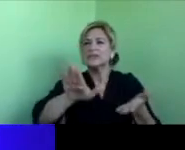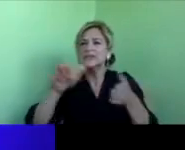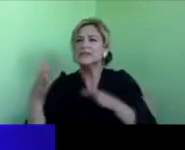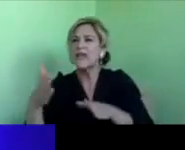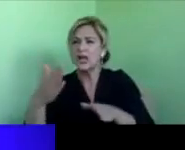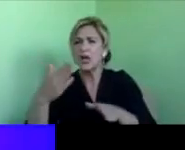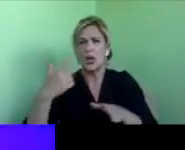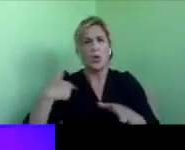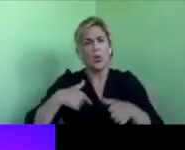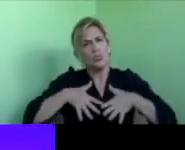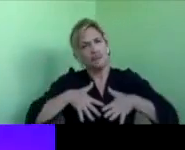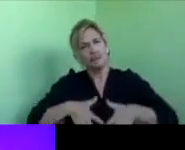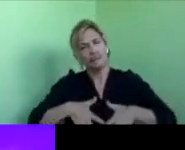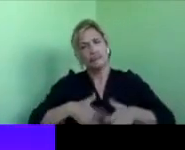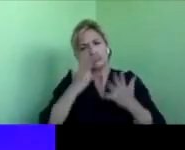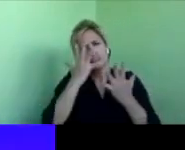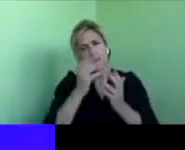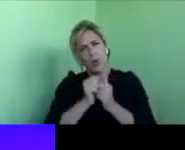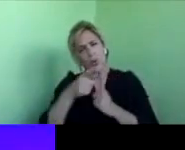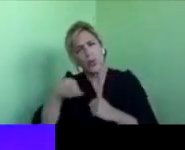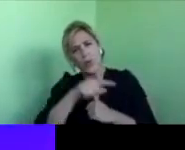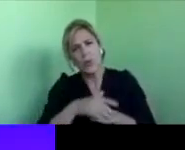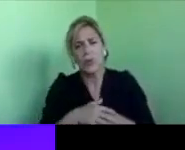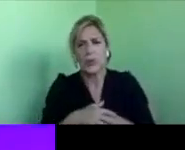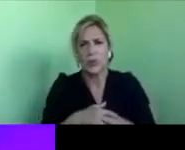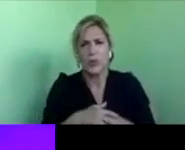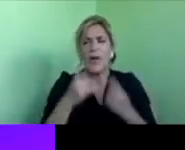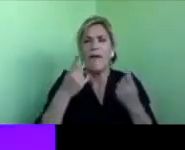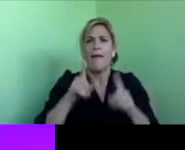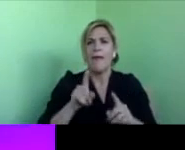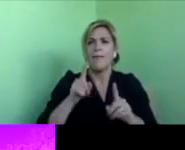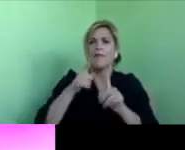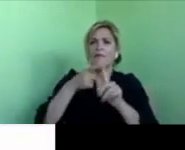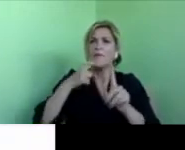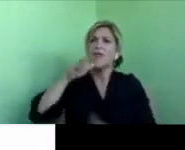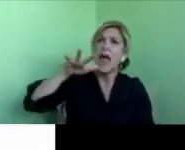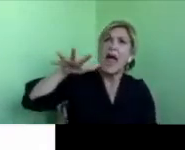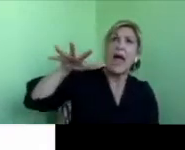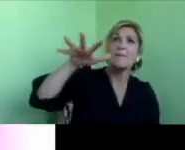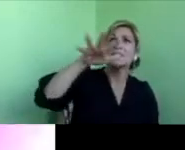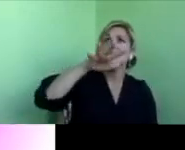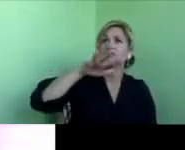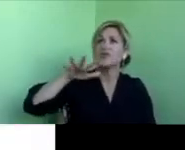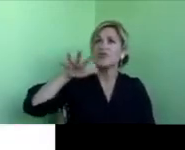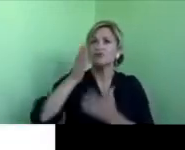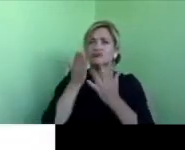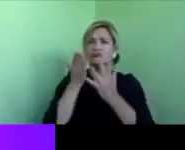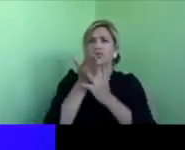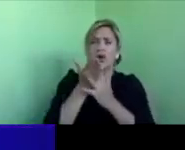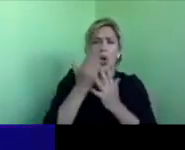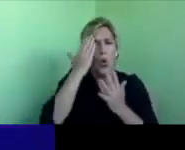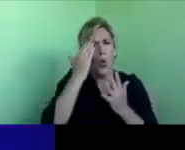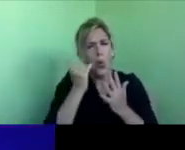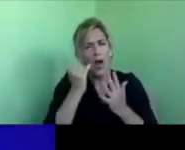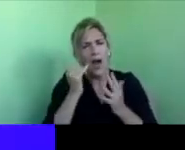There is a breach in your planetary atmosphere. Why do so many of your people suffer from